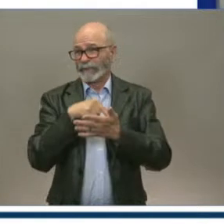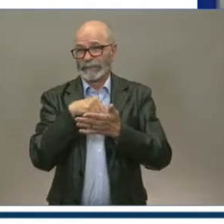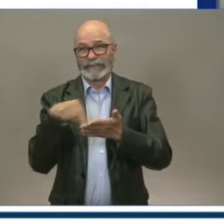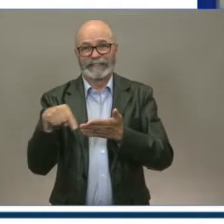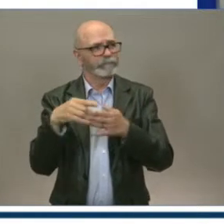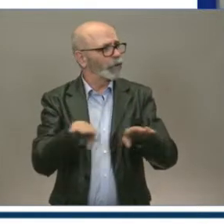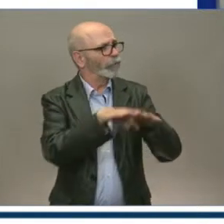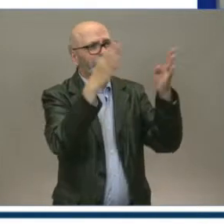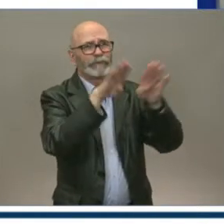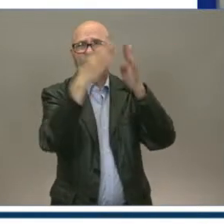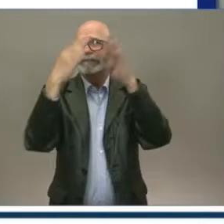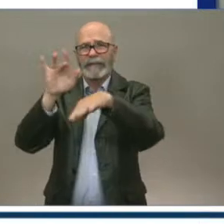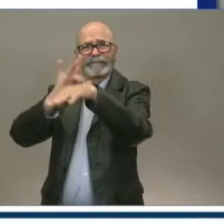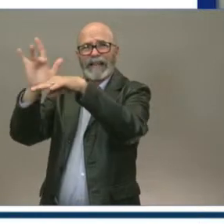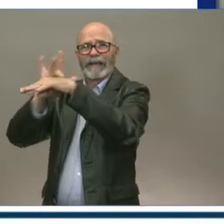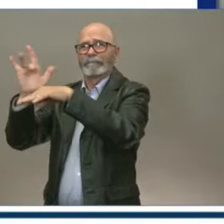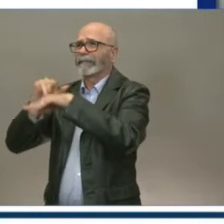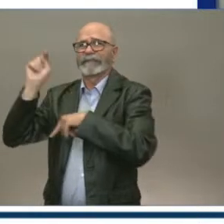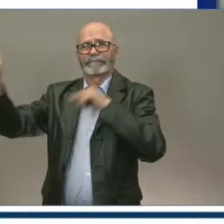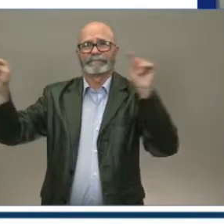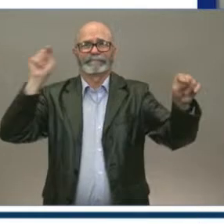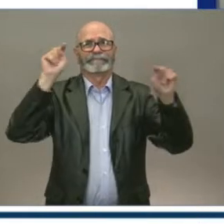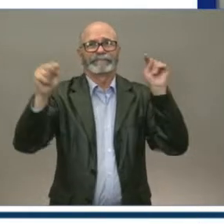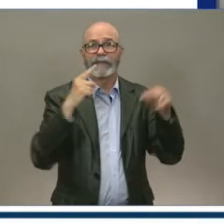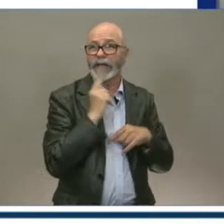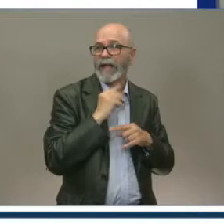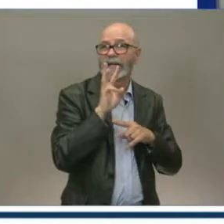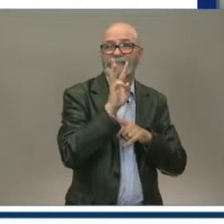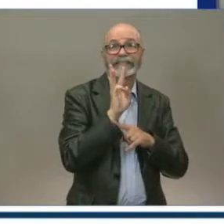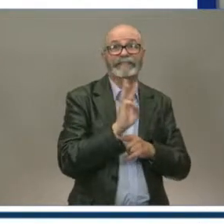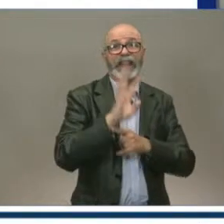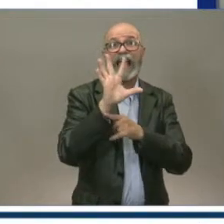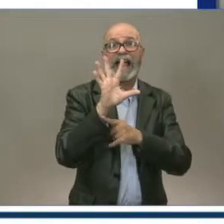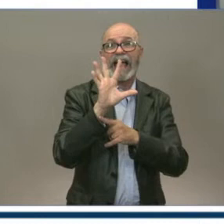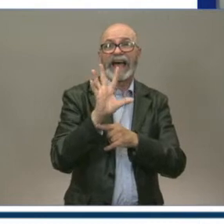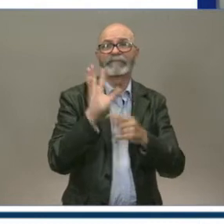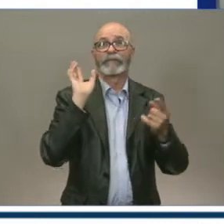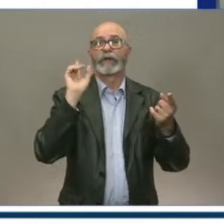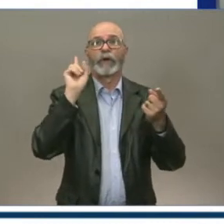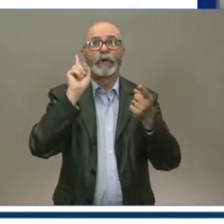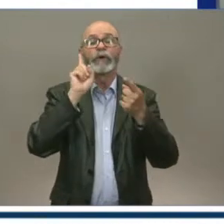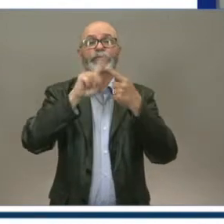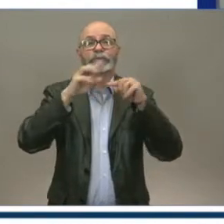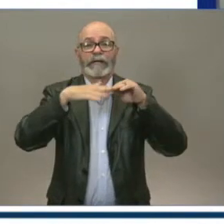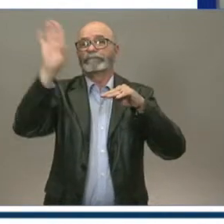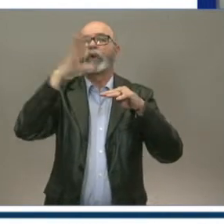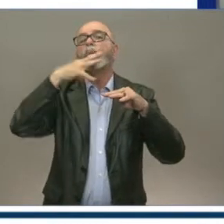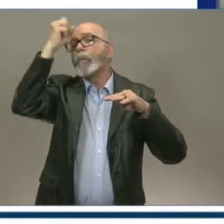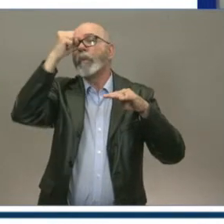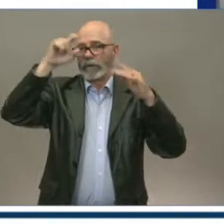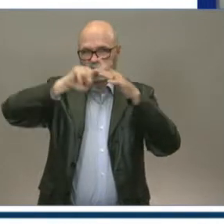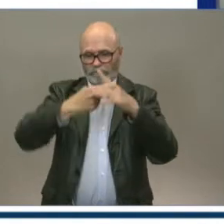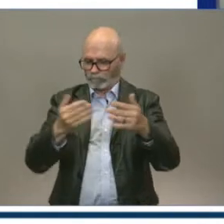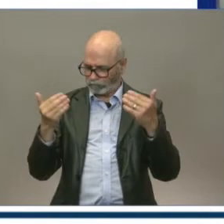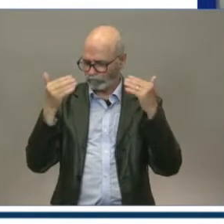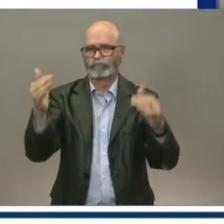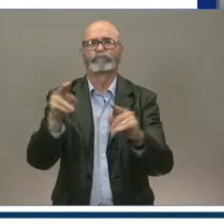age of 65 and older now. You can go online or book your appointment on the phone.